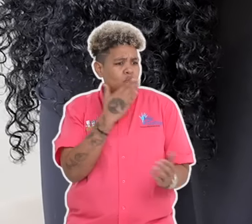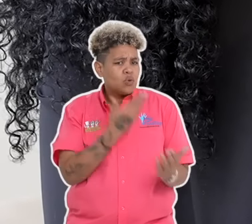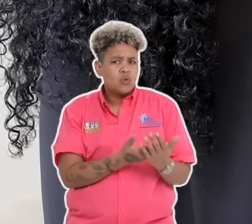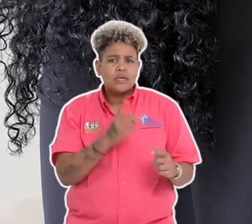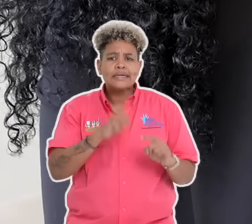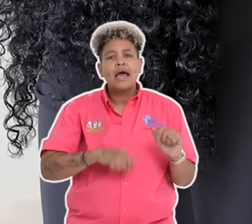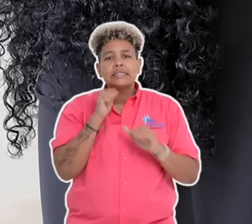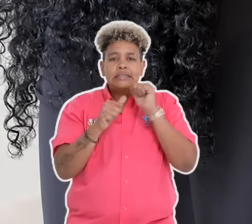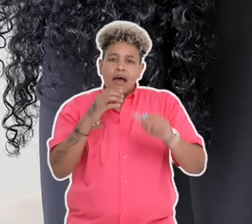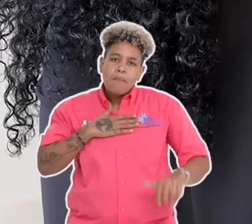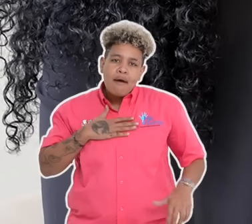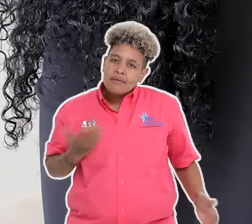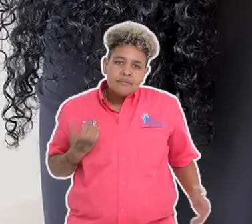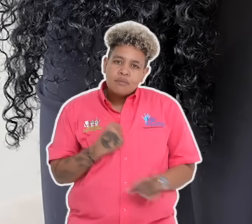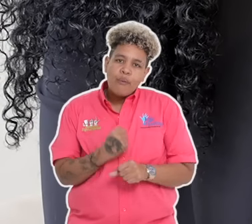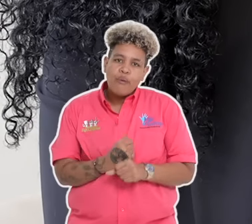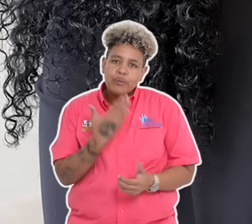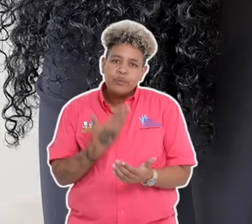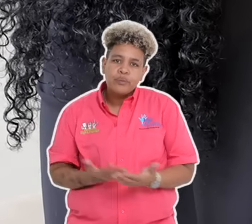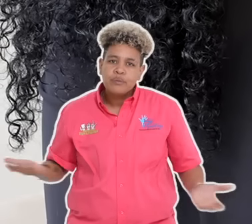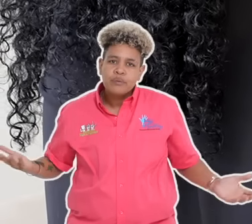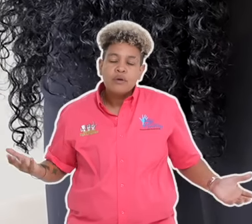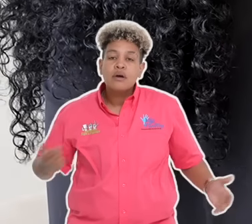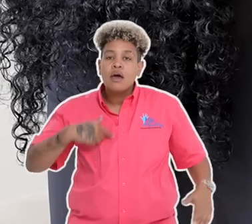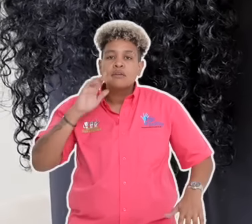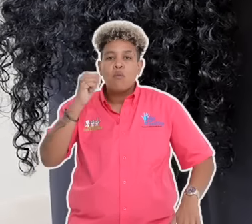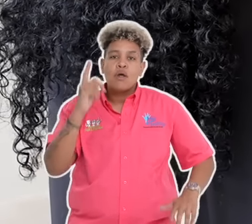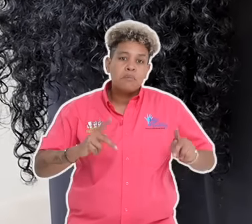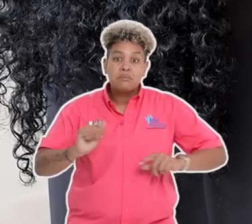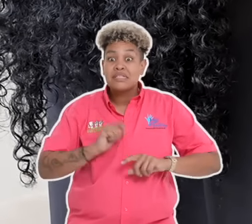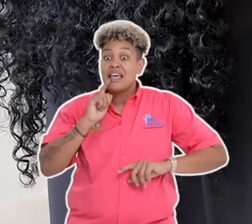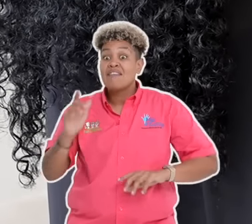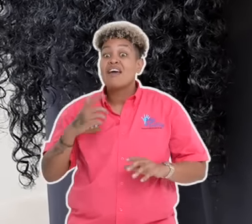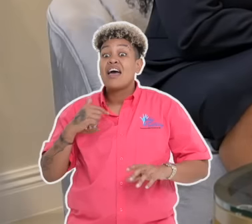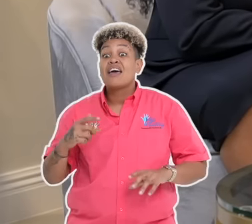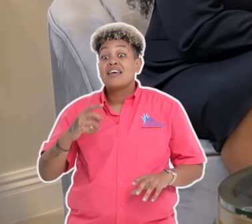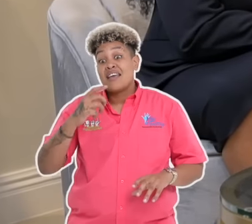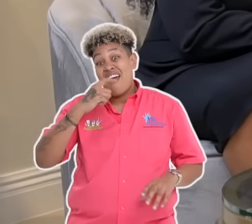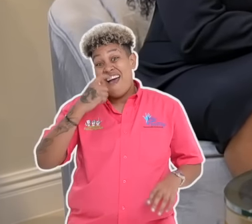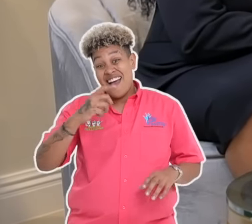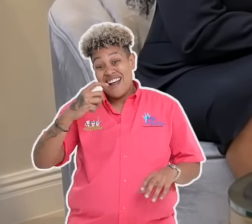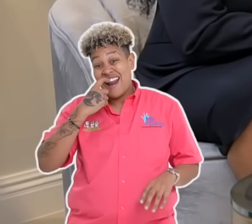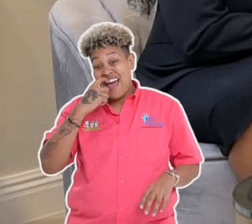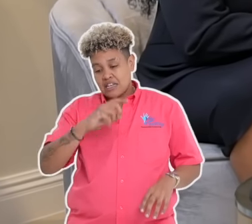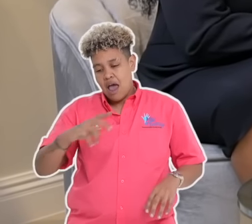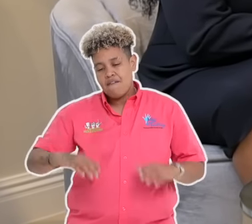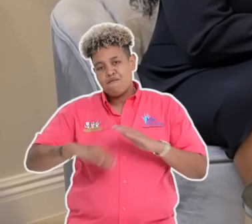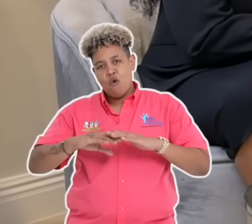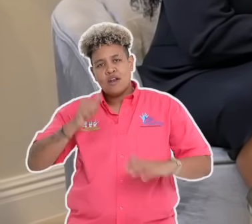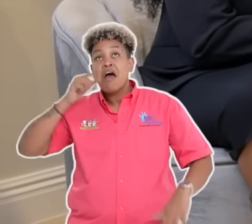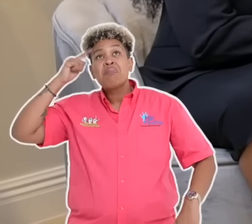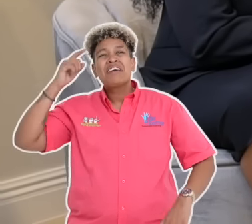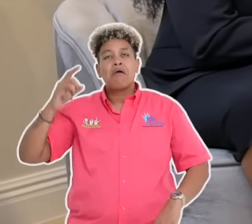how excellent I am, and it cannot be denied. So I am one of those people that I am a glass half full.